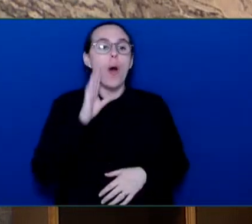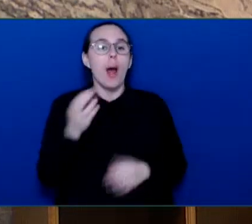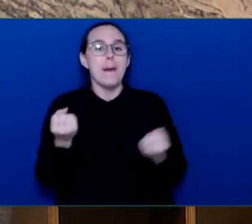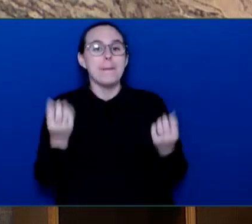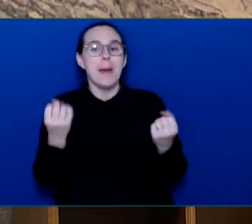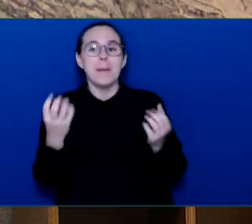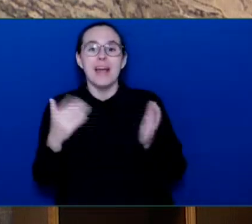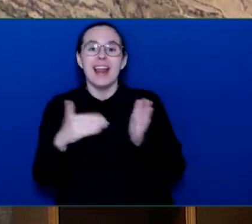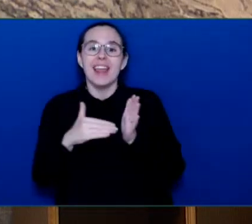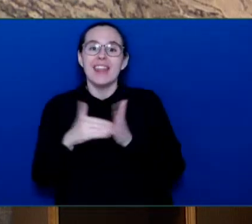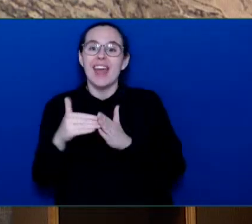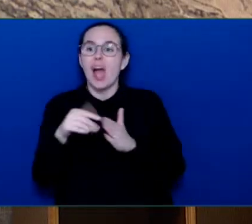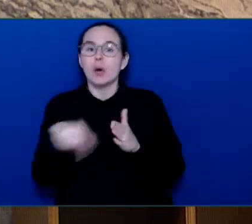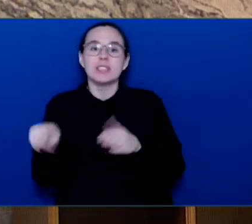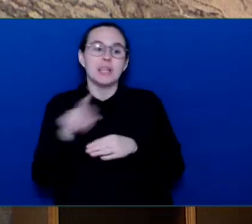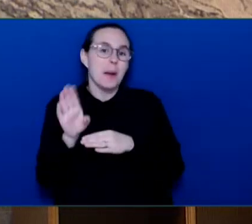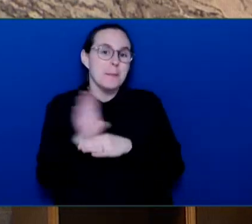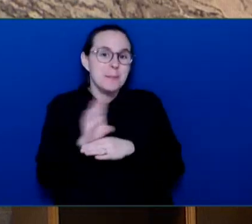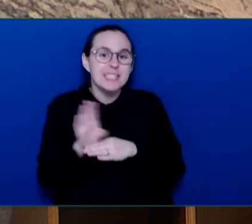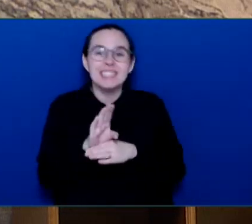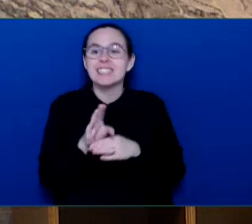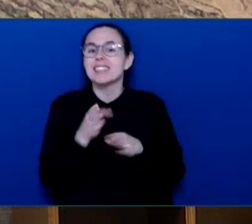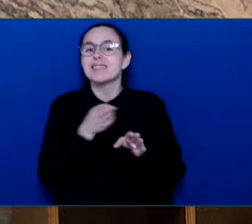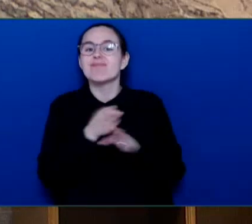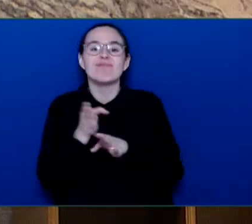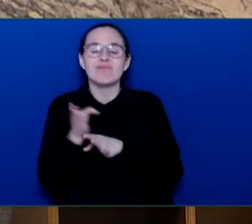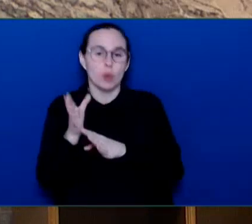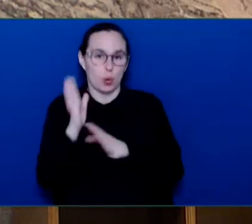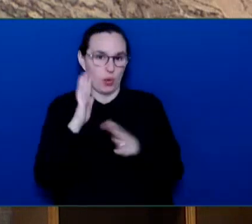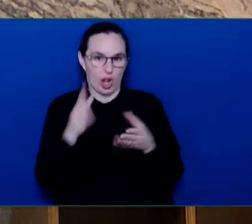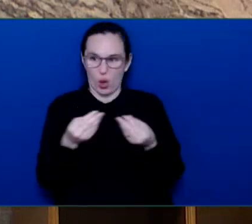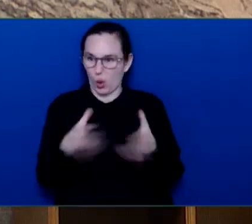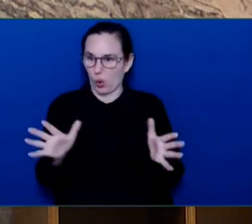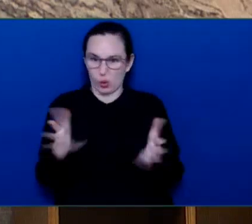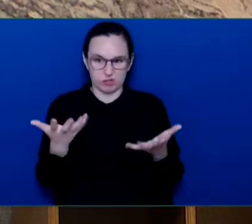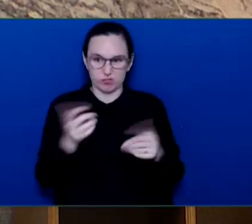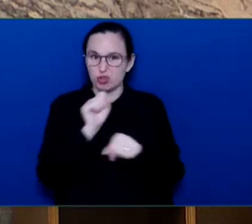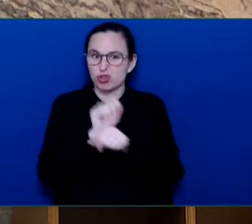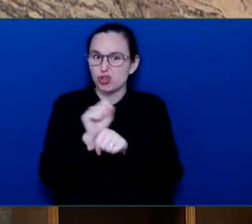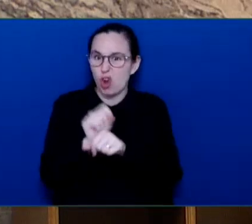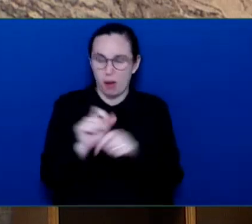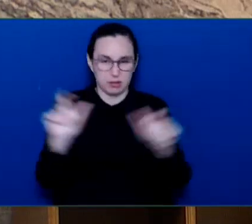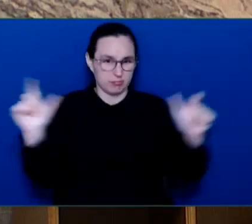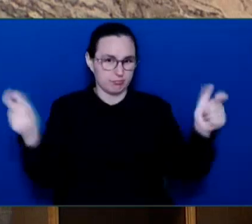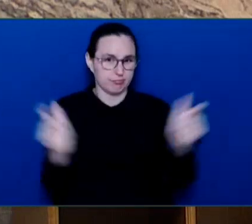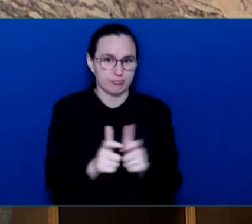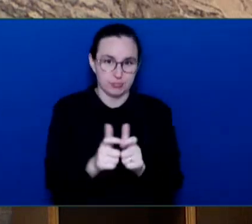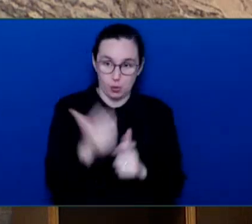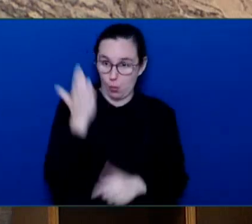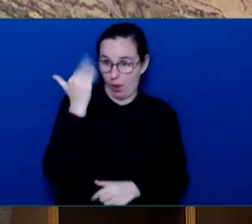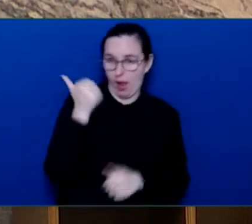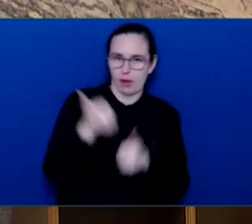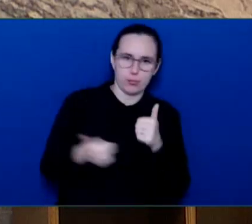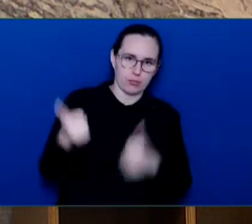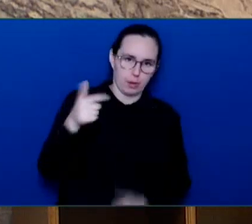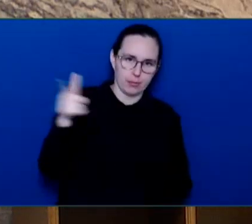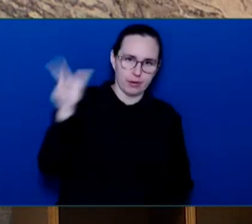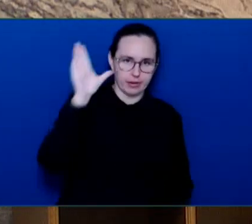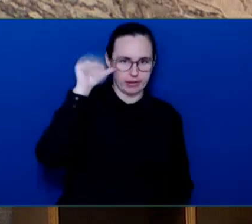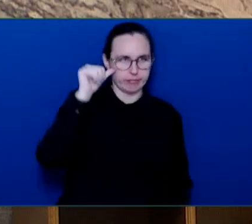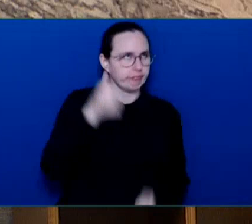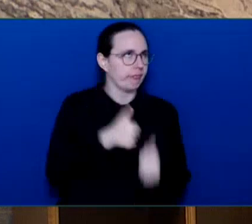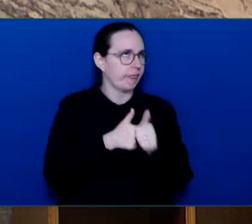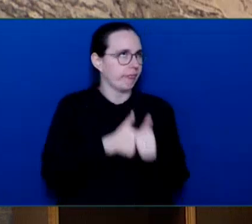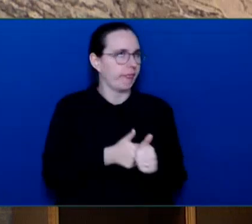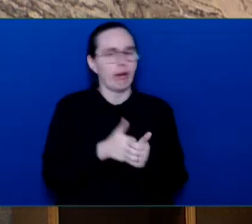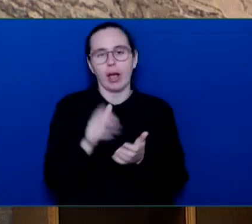the Premier, why is the Premier bent on pursuing a policy, this Clean BC scheme, that's just going to destroy thousands